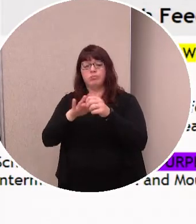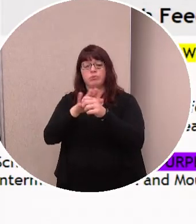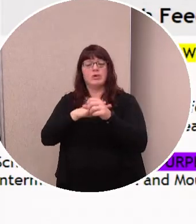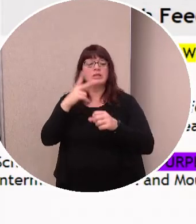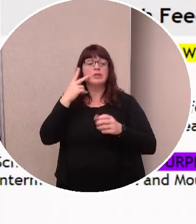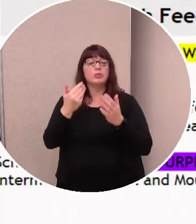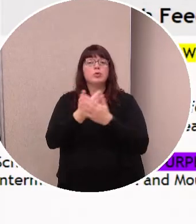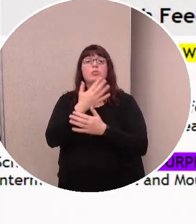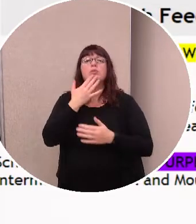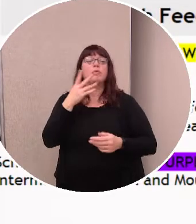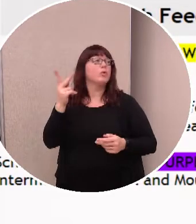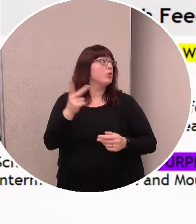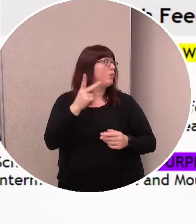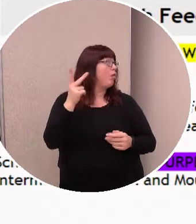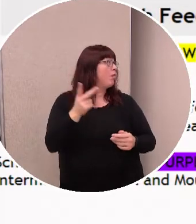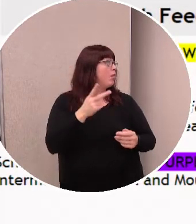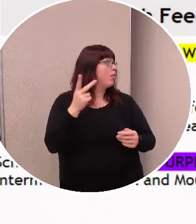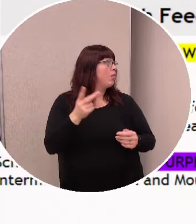purple.